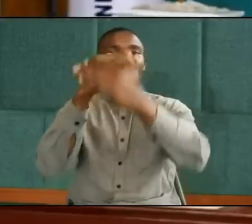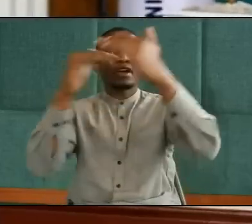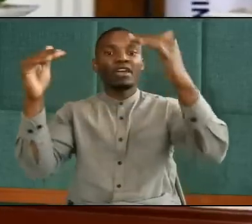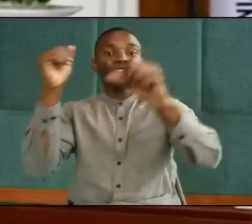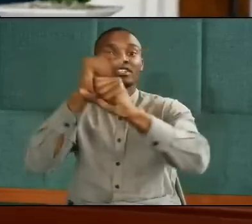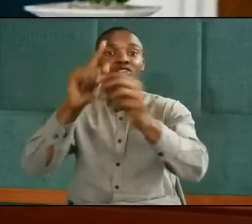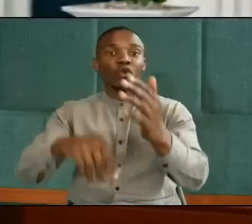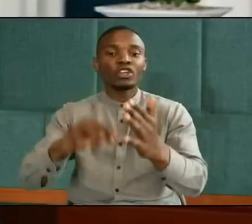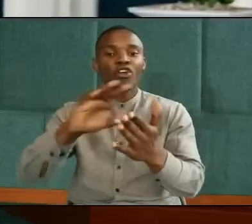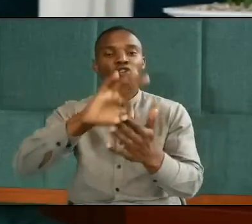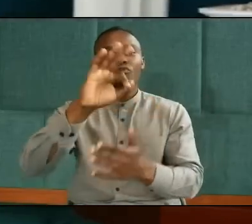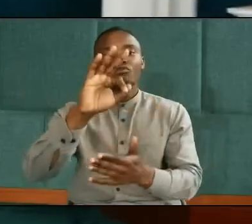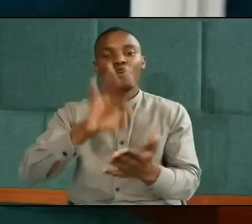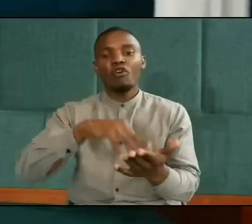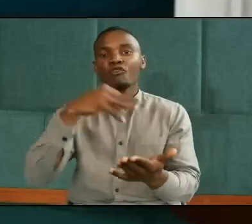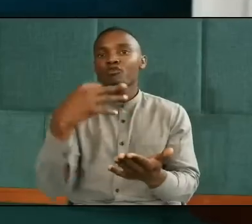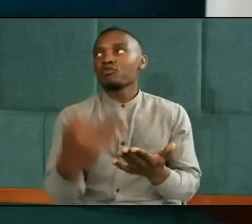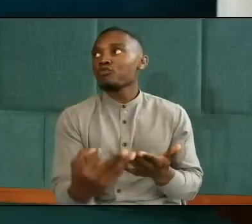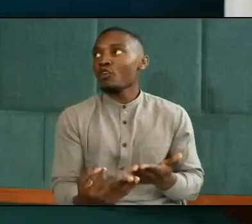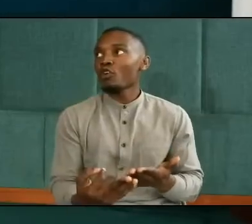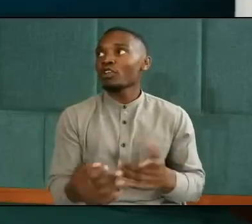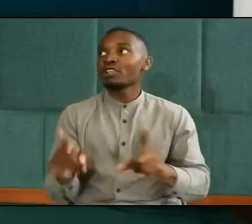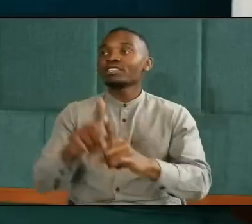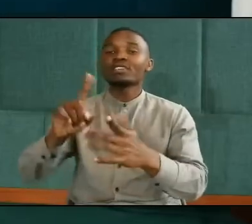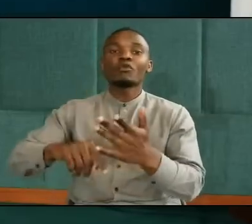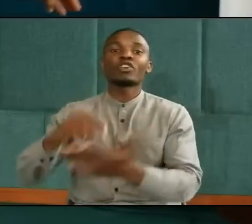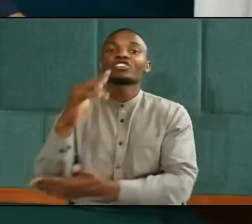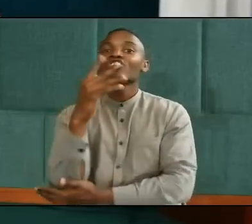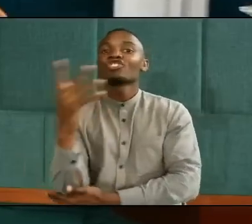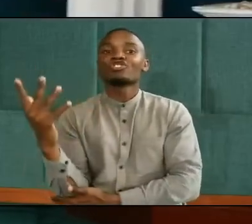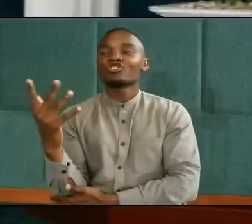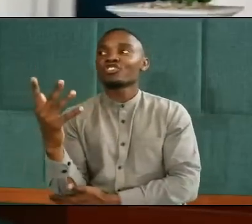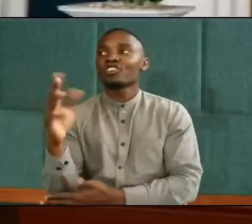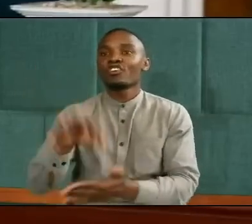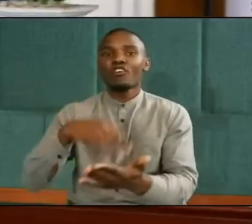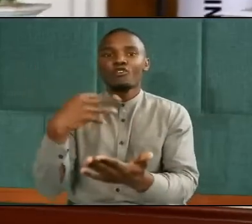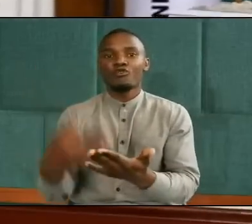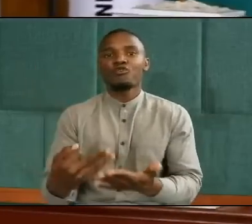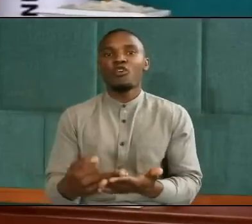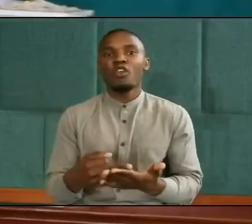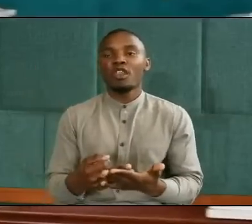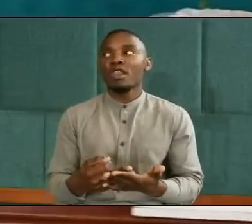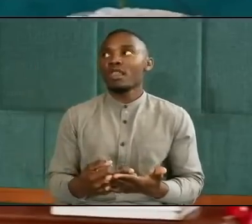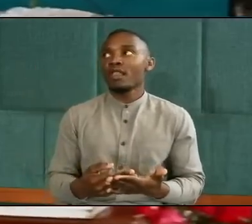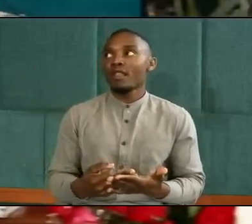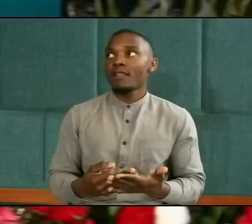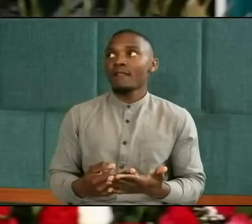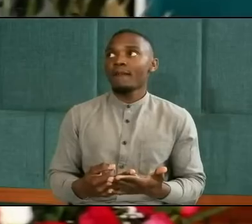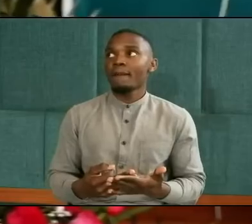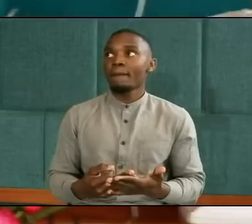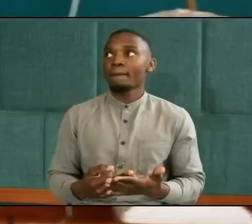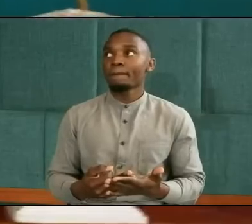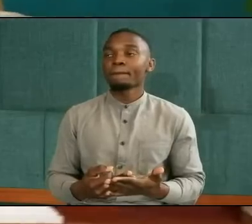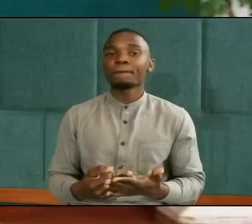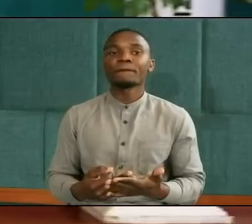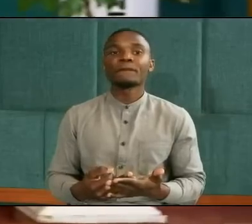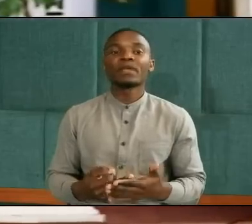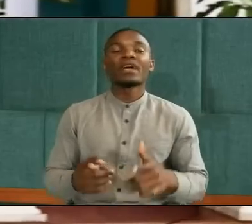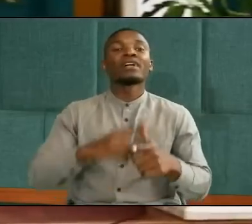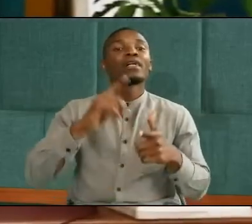the earth as a fig tree drops its fig when it's shaken by a mighty wind. Verse